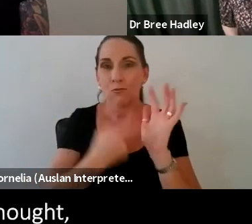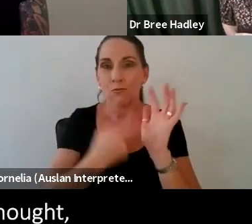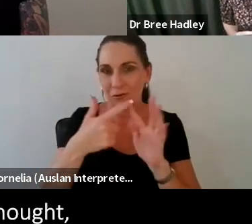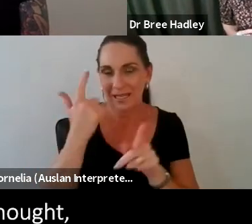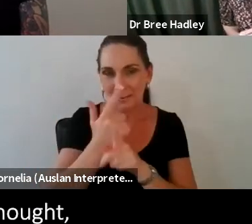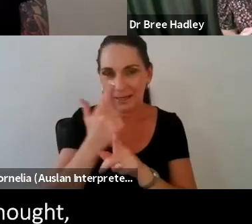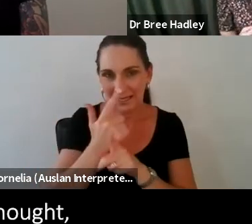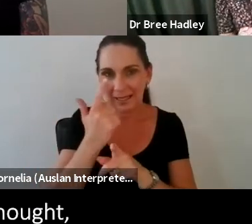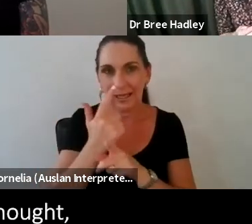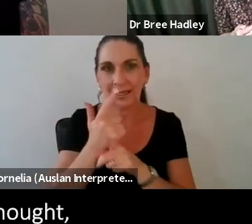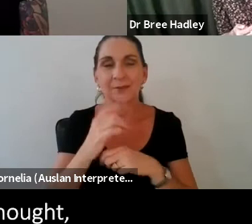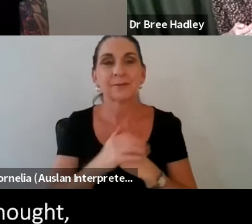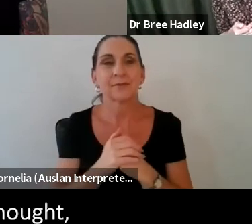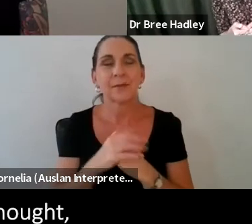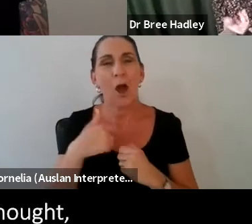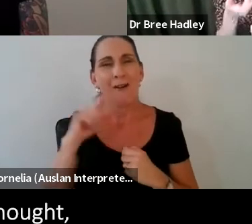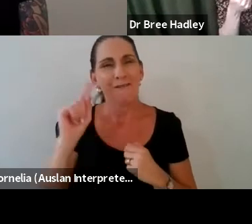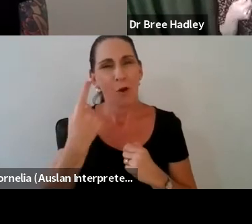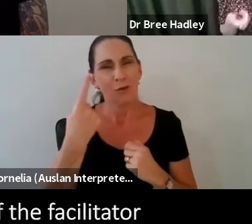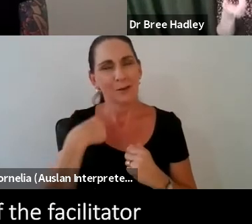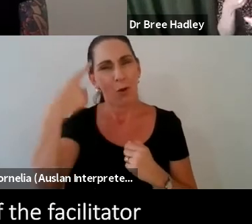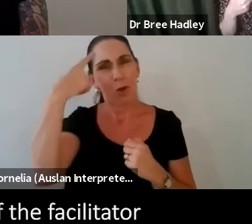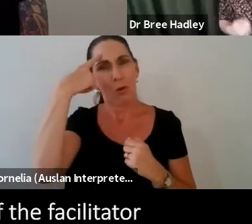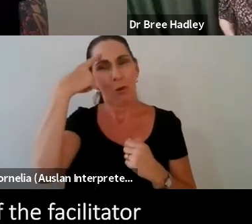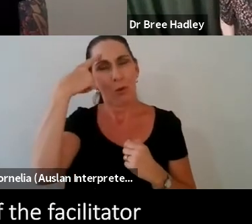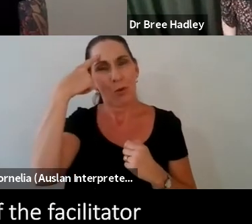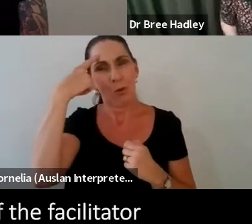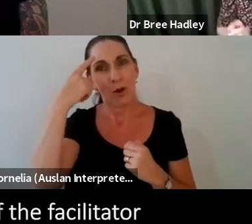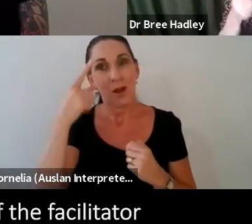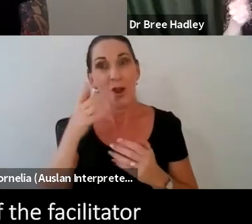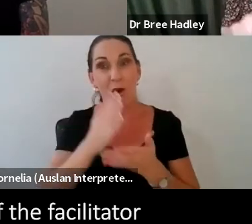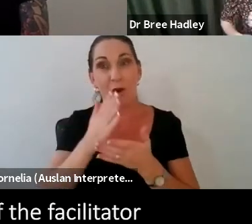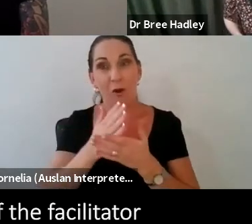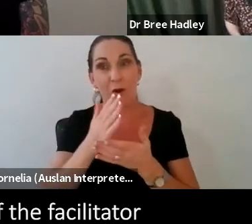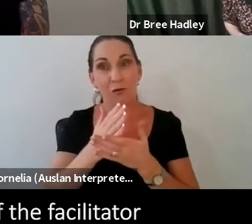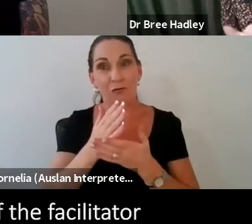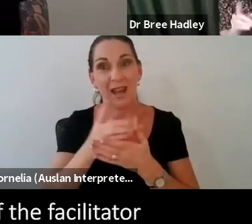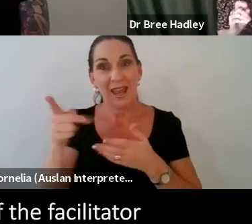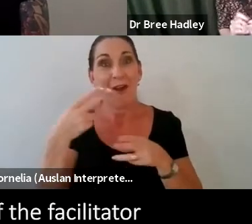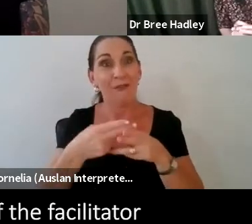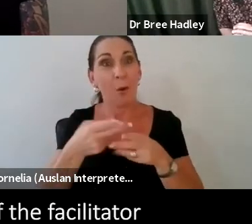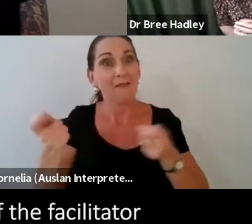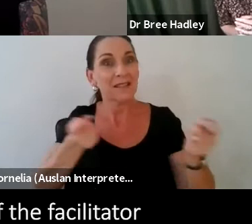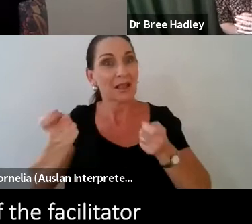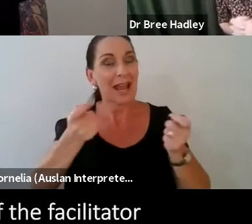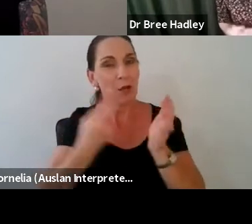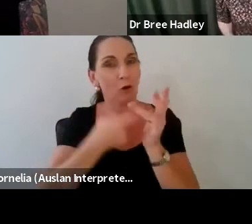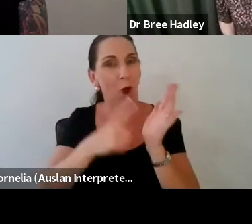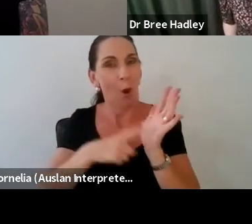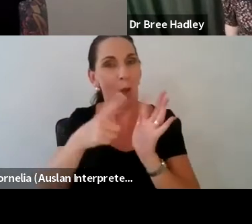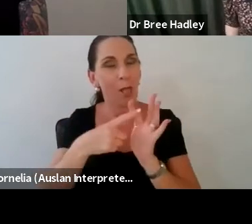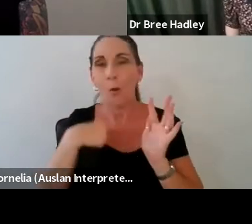My first thought is you've just thrown down the challenge for us to pull you out of the facilitator role so we can work on that.